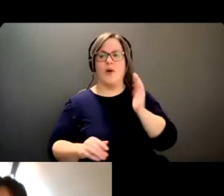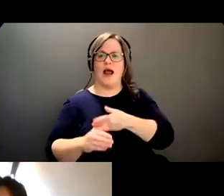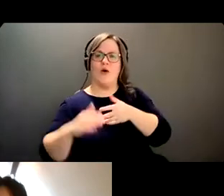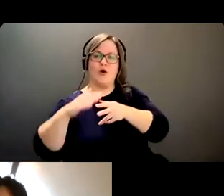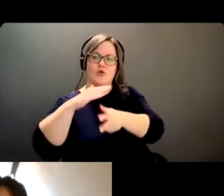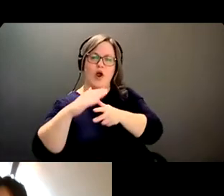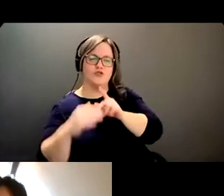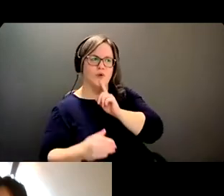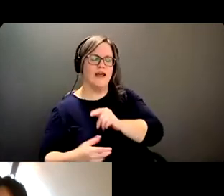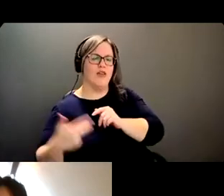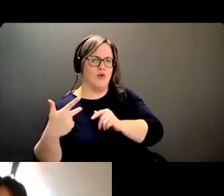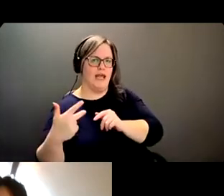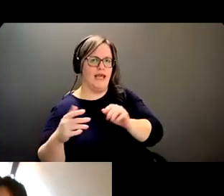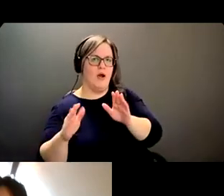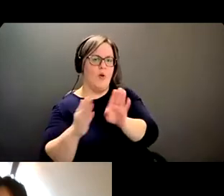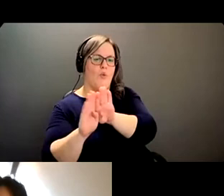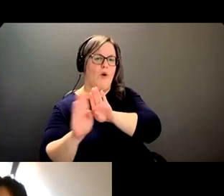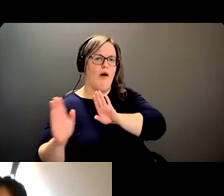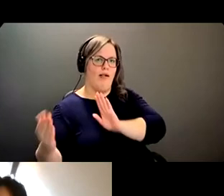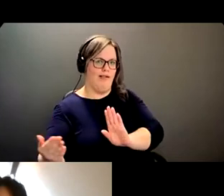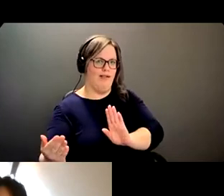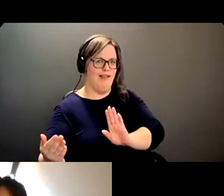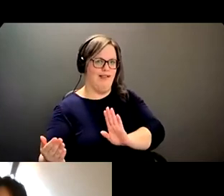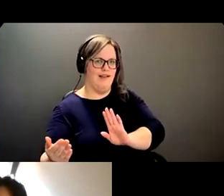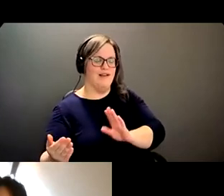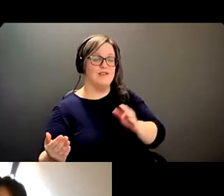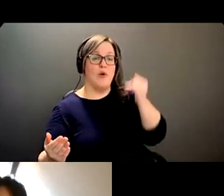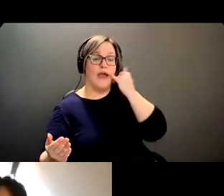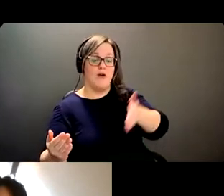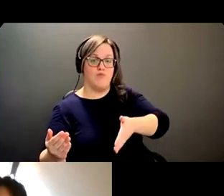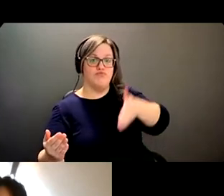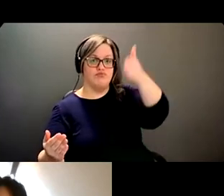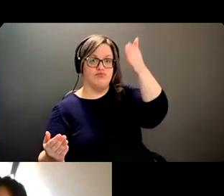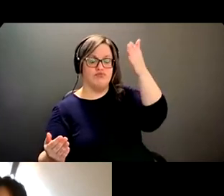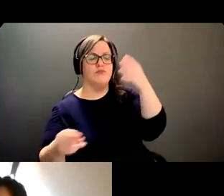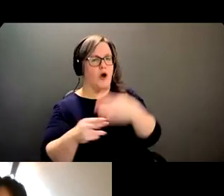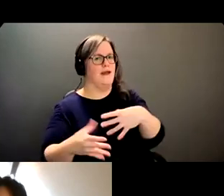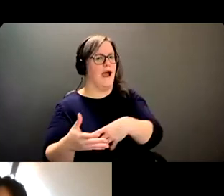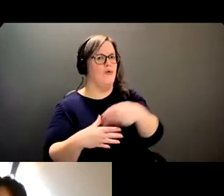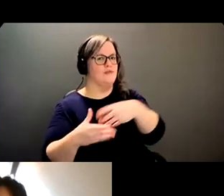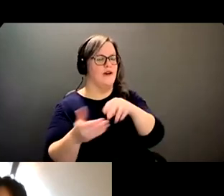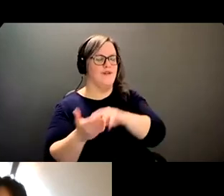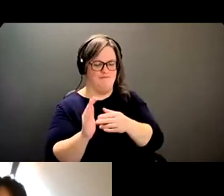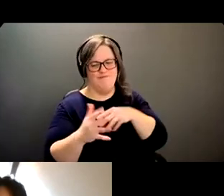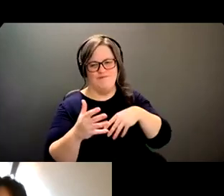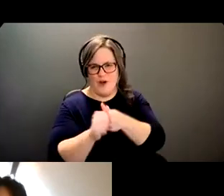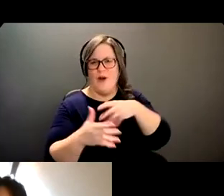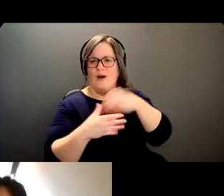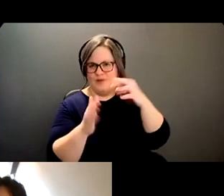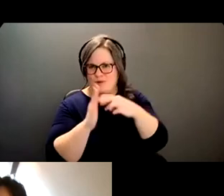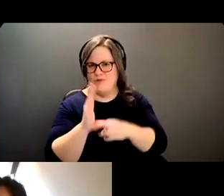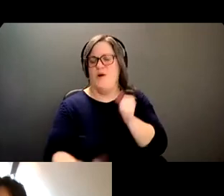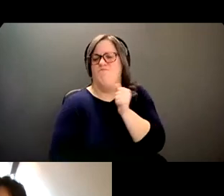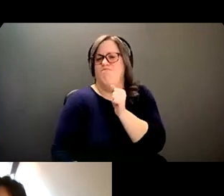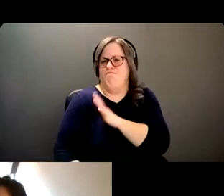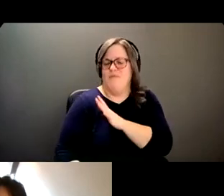invite people back into the space safely and in a way that we felt comfortable doing. So there was a point of time in which virtual projects or